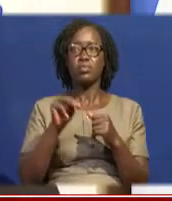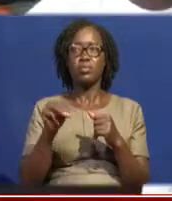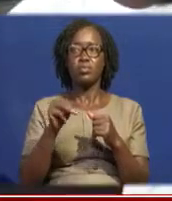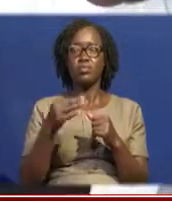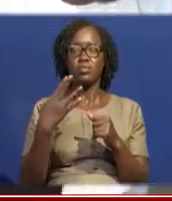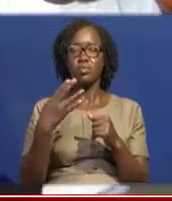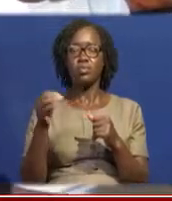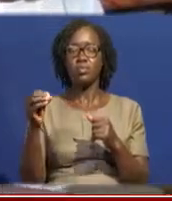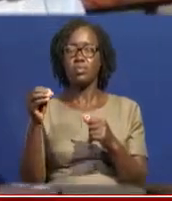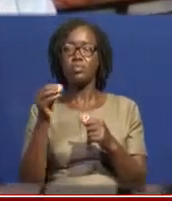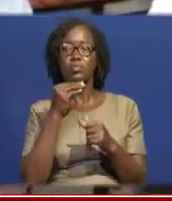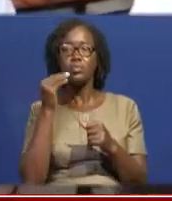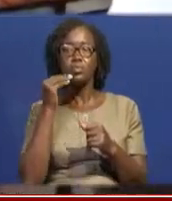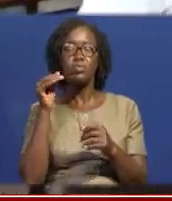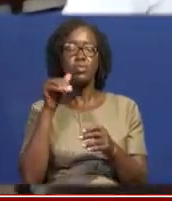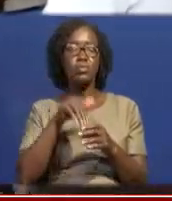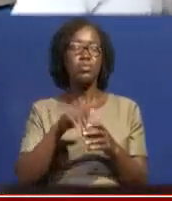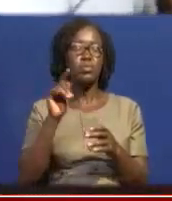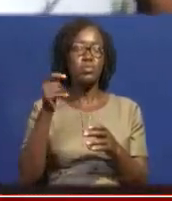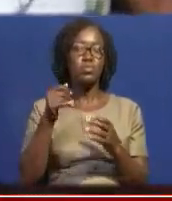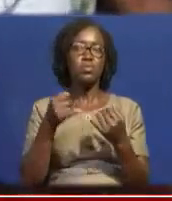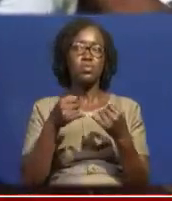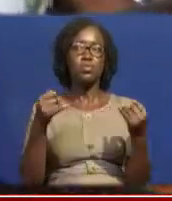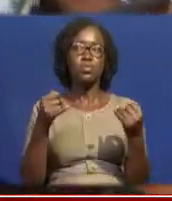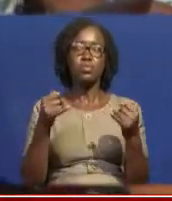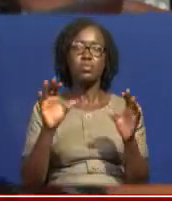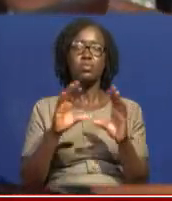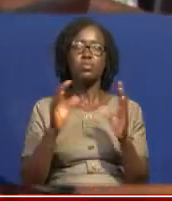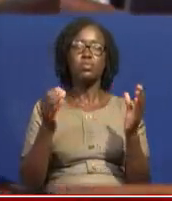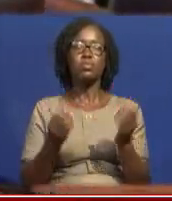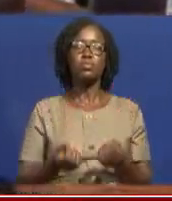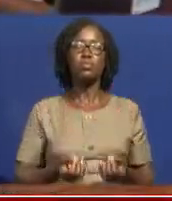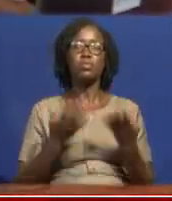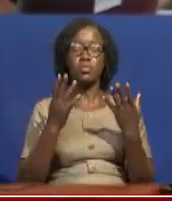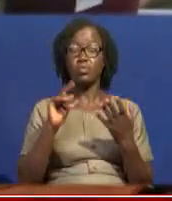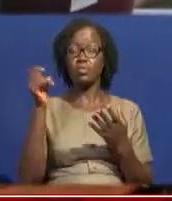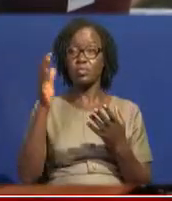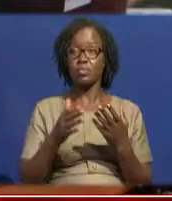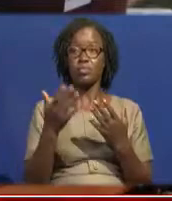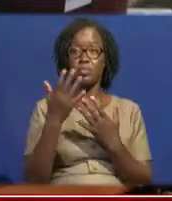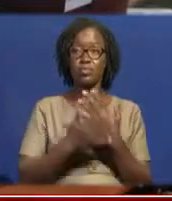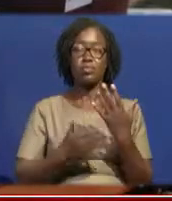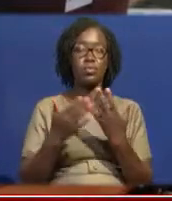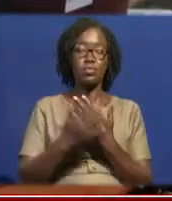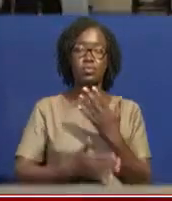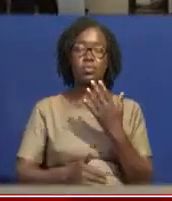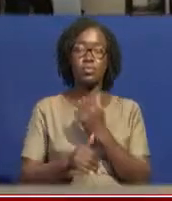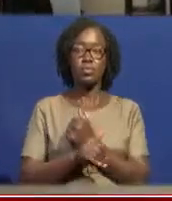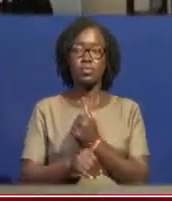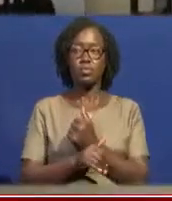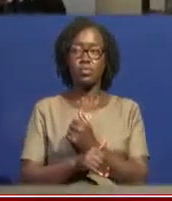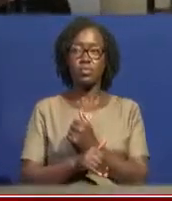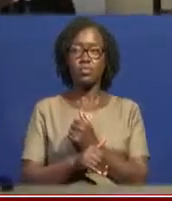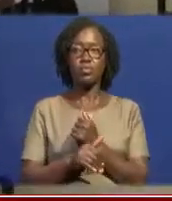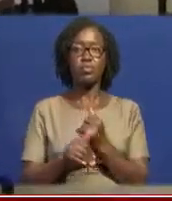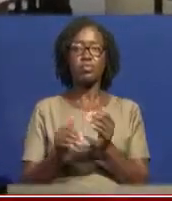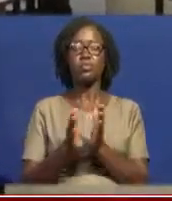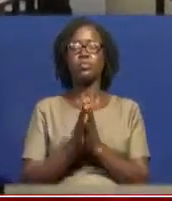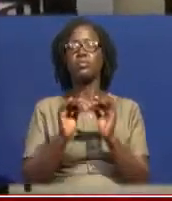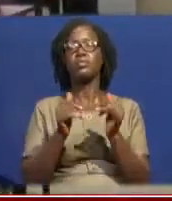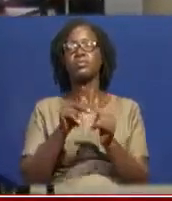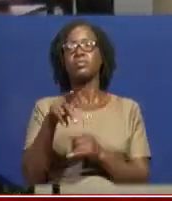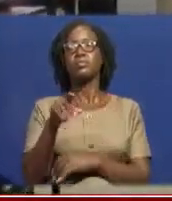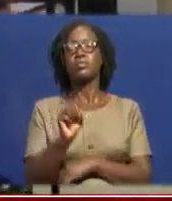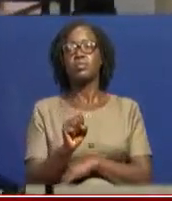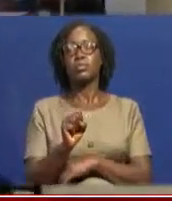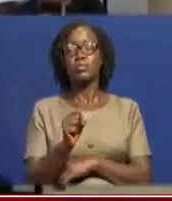8,400,000 homes. Bringing more Kenyans into the online world means exposing more Kenyans to cyber threats. Broadcasting Principal Secretary